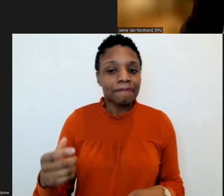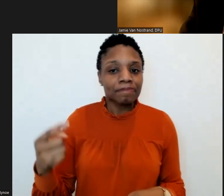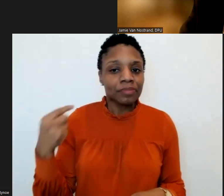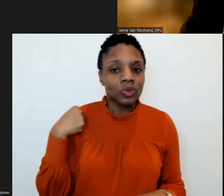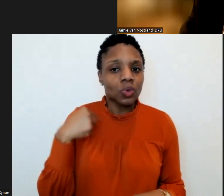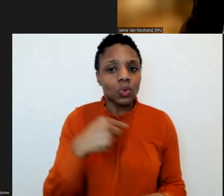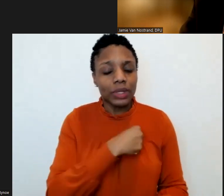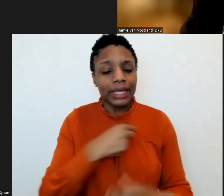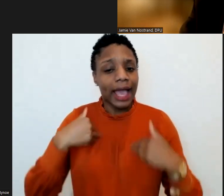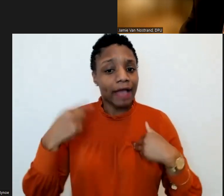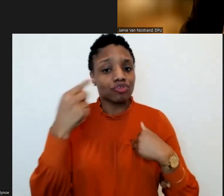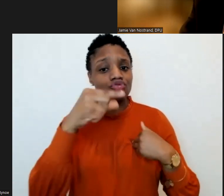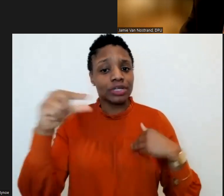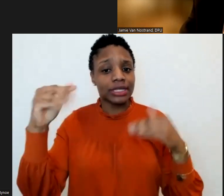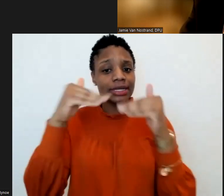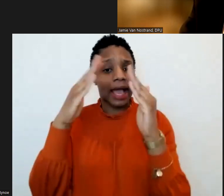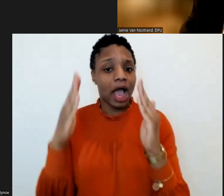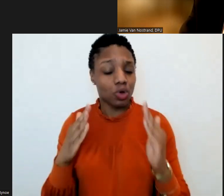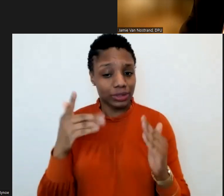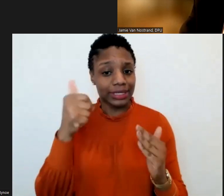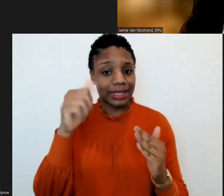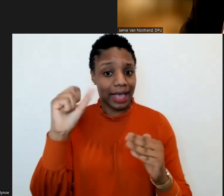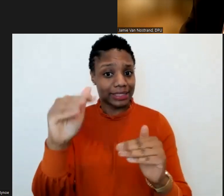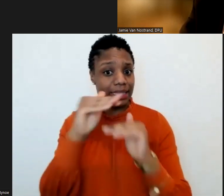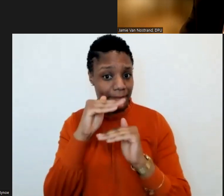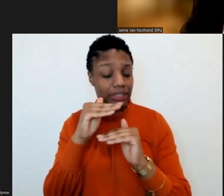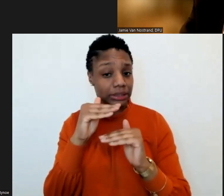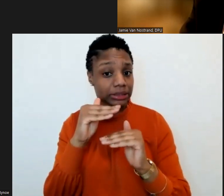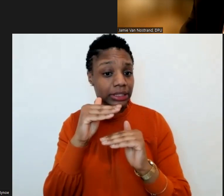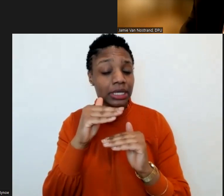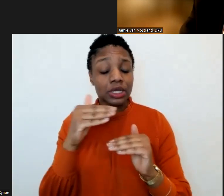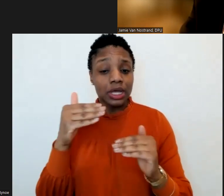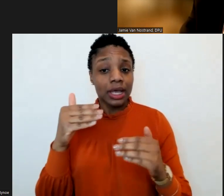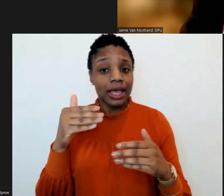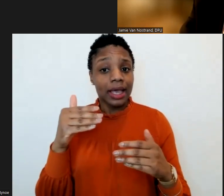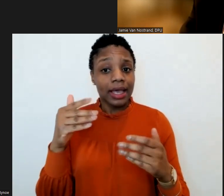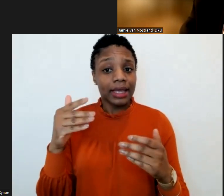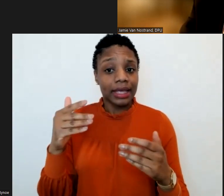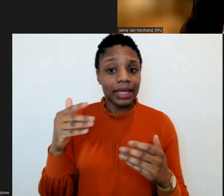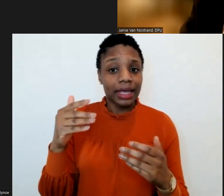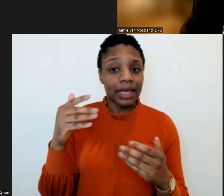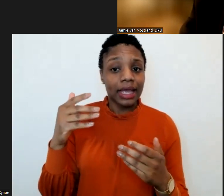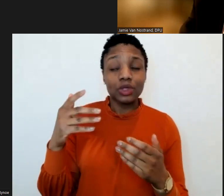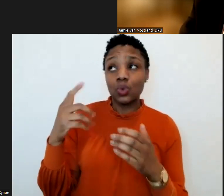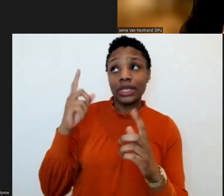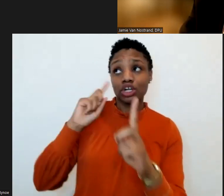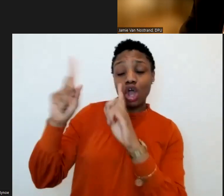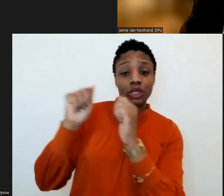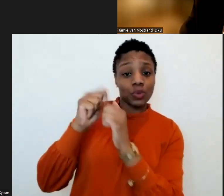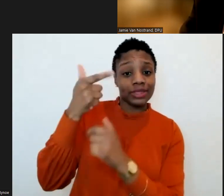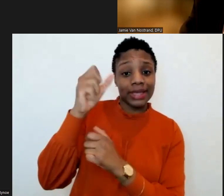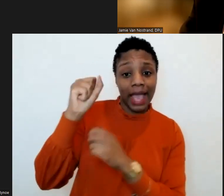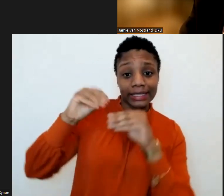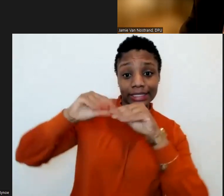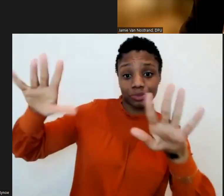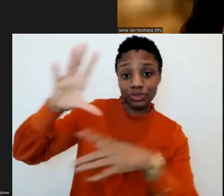goals, these greenhouse gas limits that we need to hit, it's basically telling the LDCs, the local gas distribution companies, demonstrate